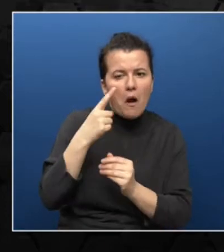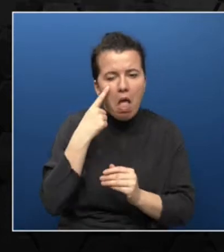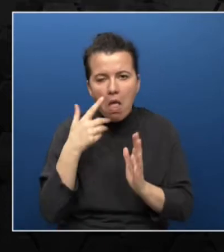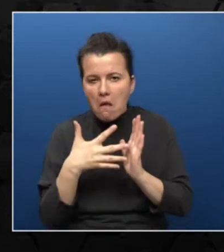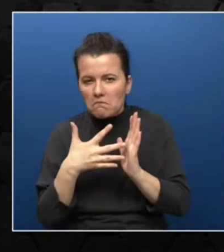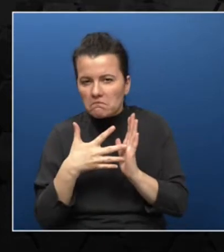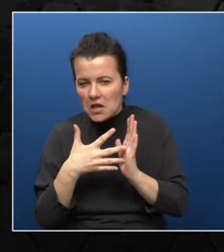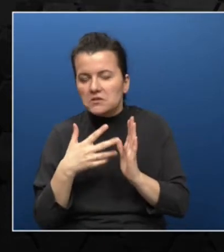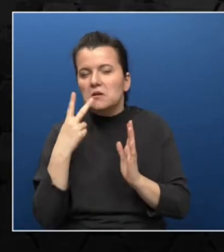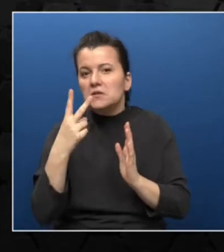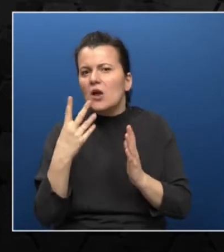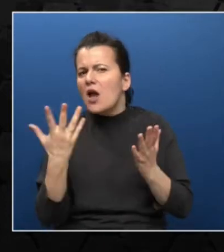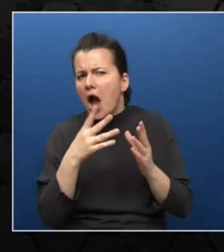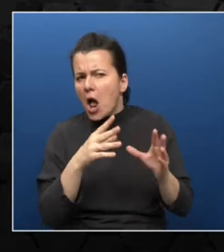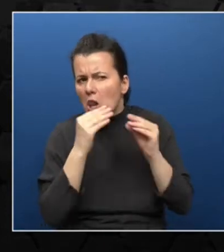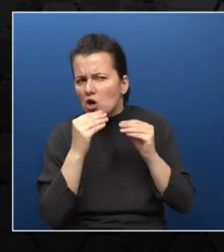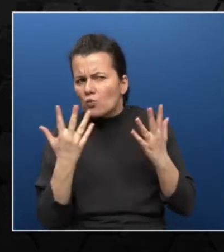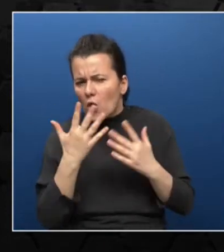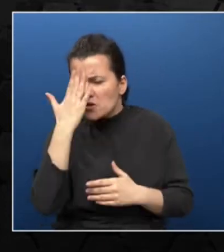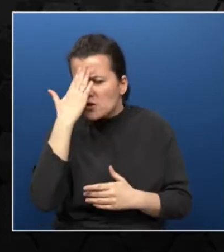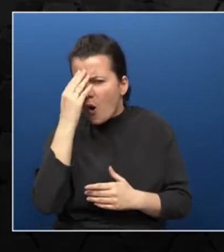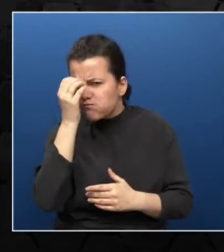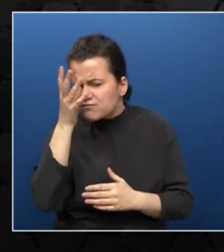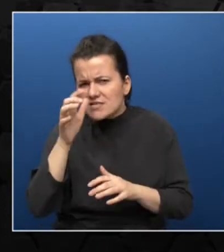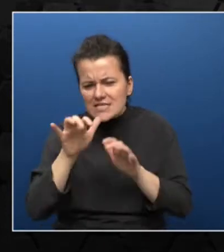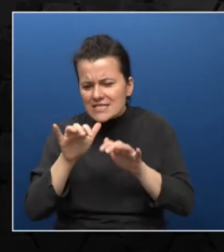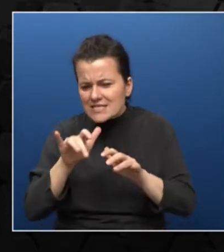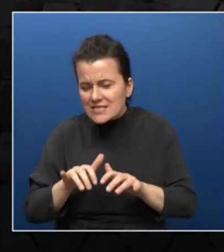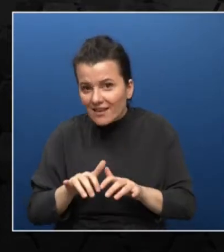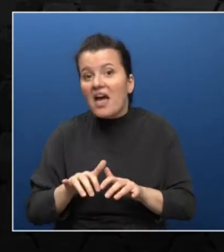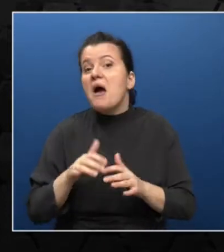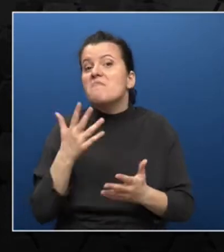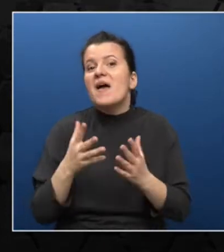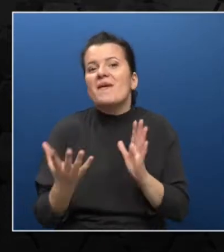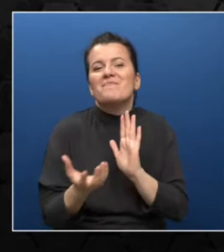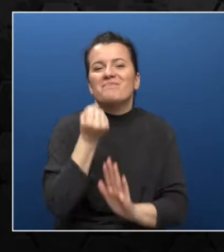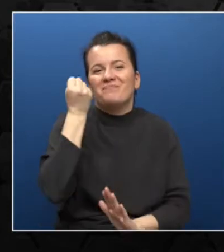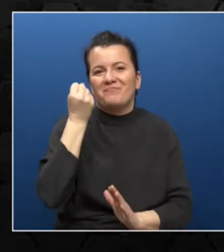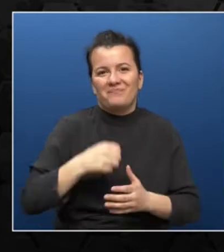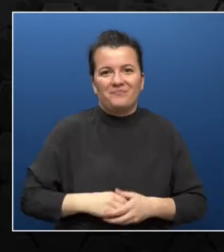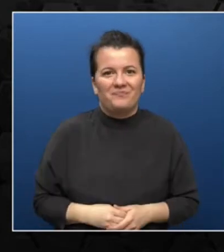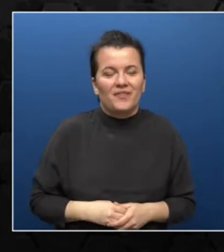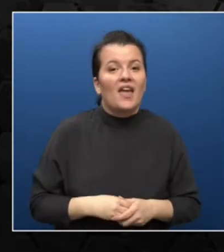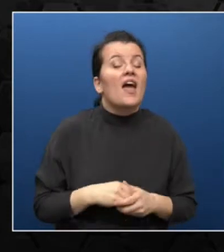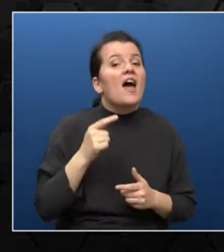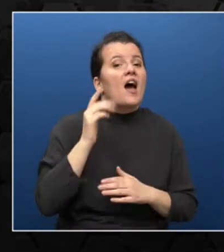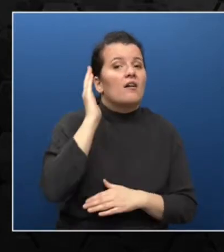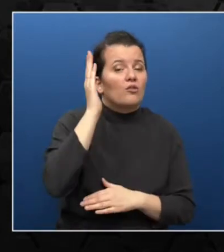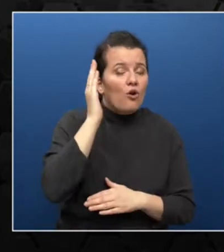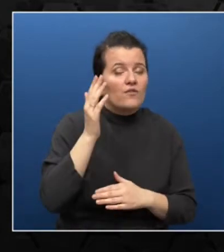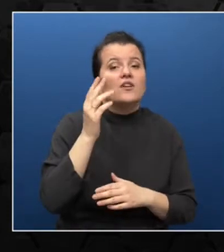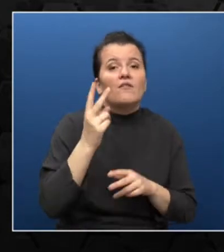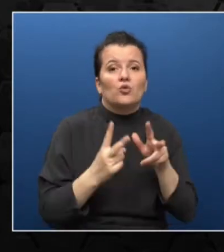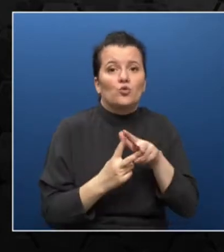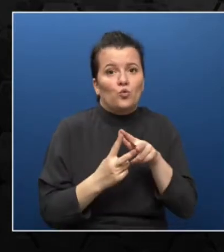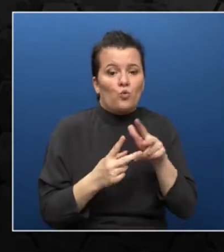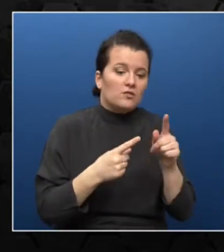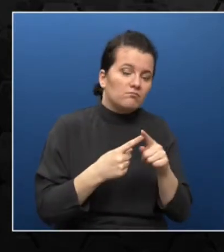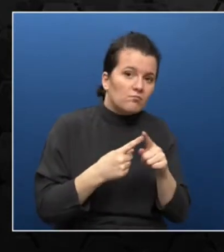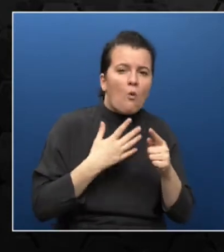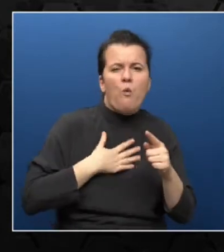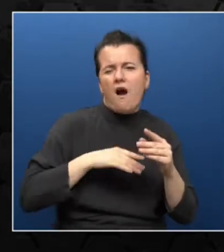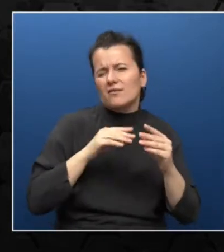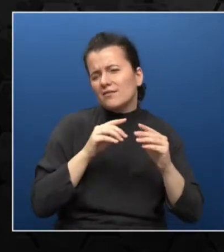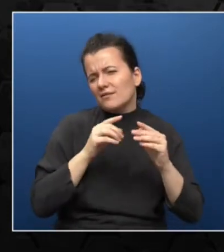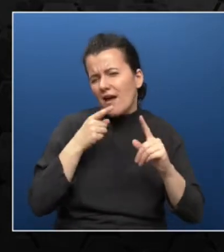during the conference. Other than that, a little bit more about the conference. There are like two logical parts to it. So one is the educational part, where we will